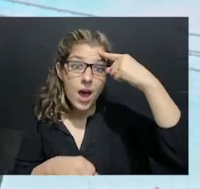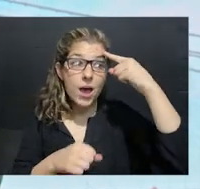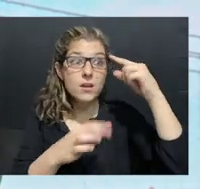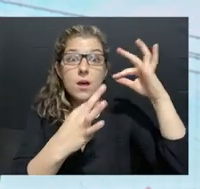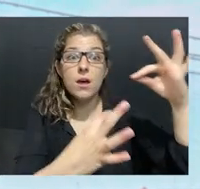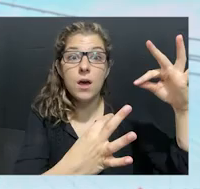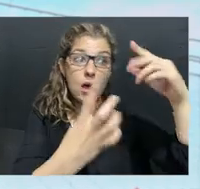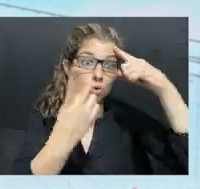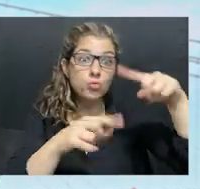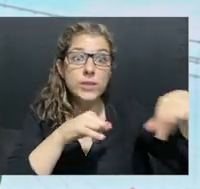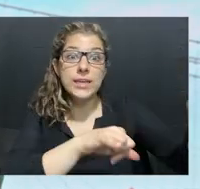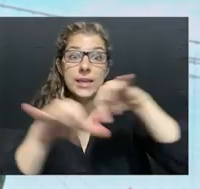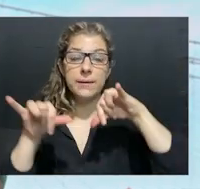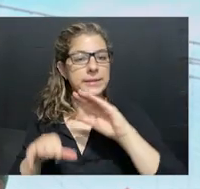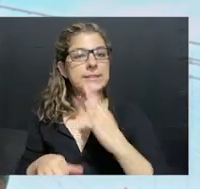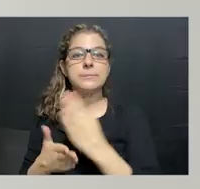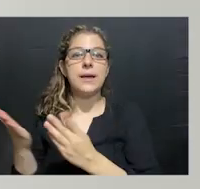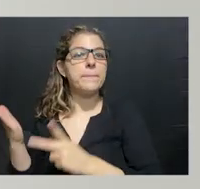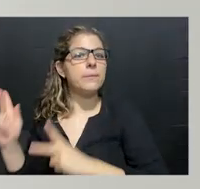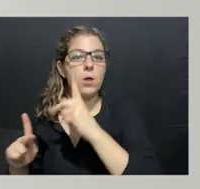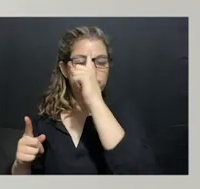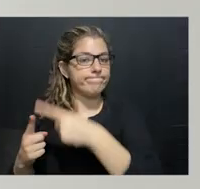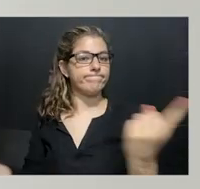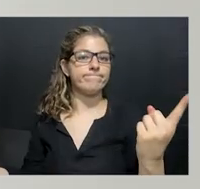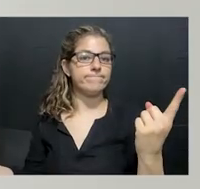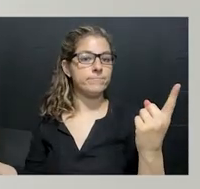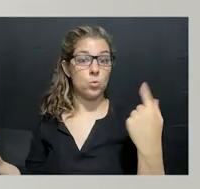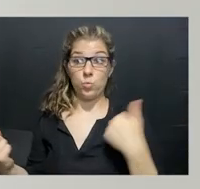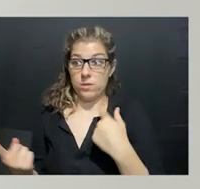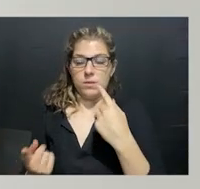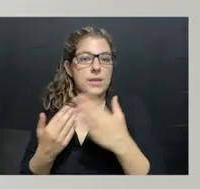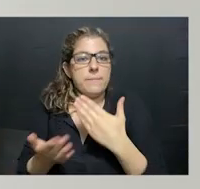were a consensus in this country, irrespective of party.